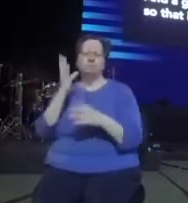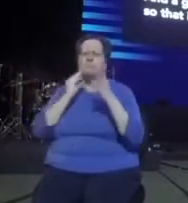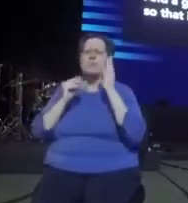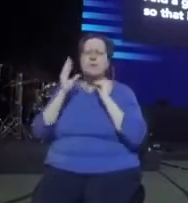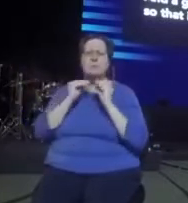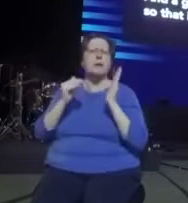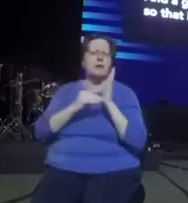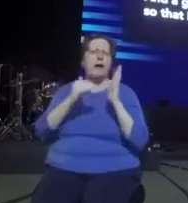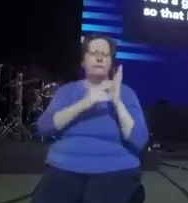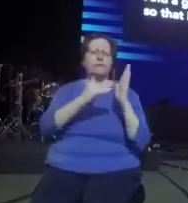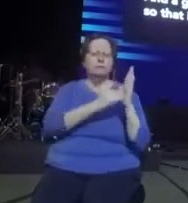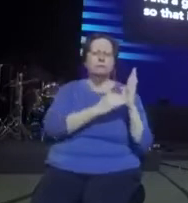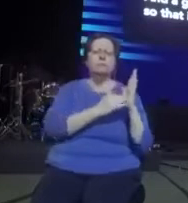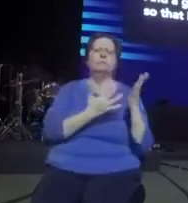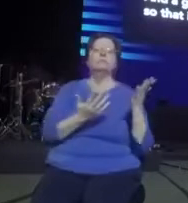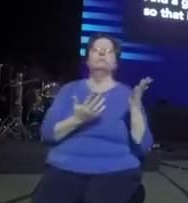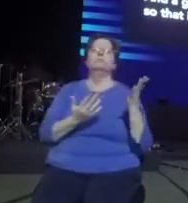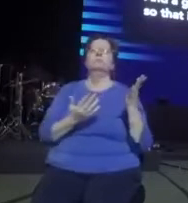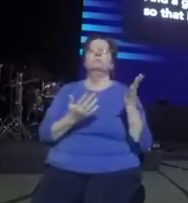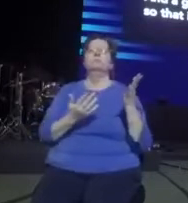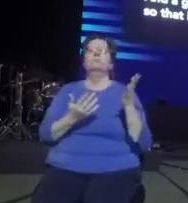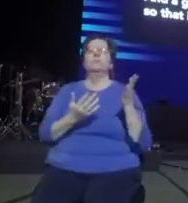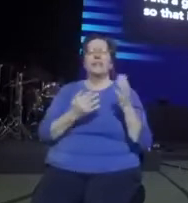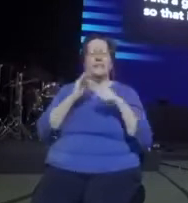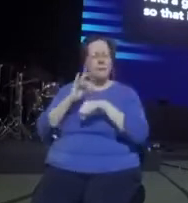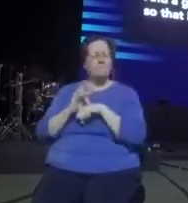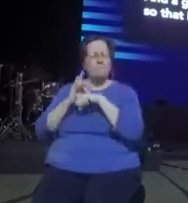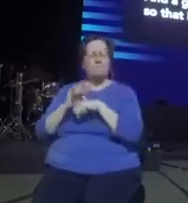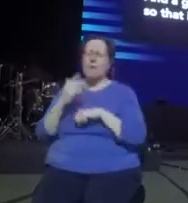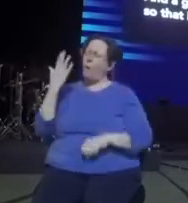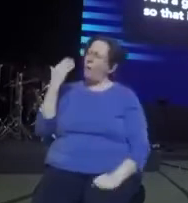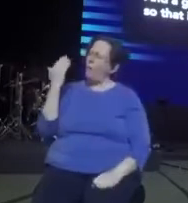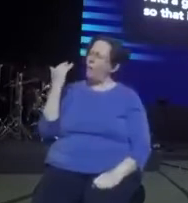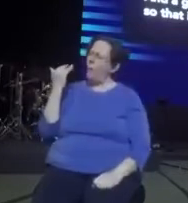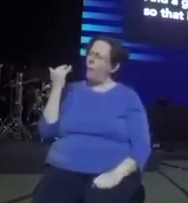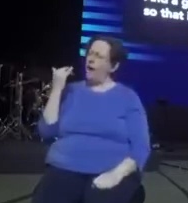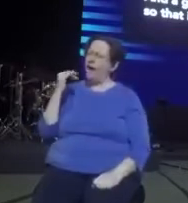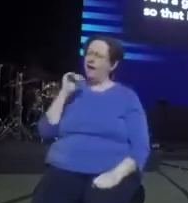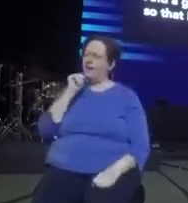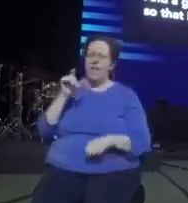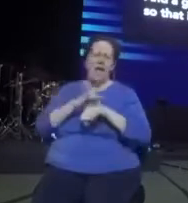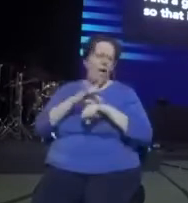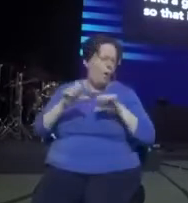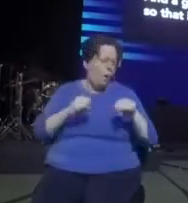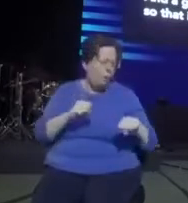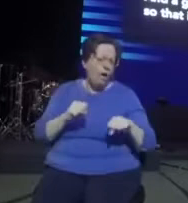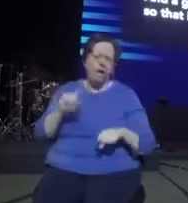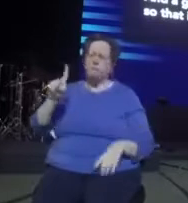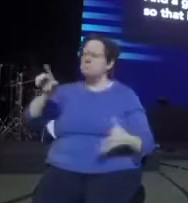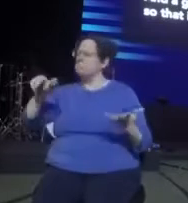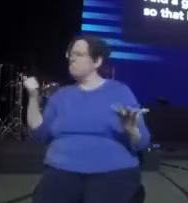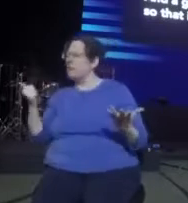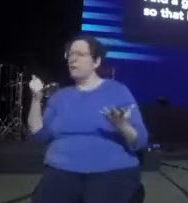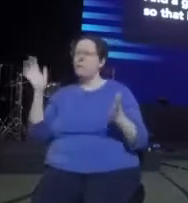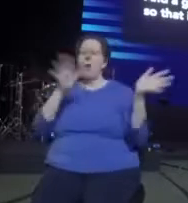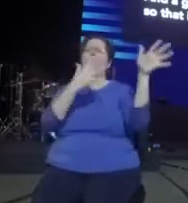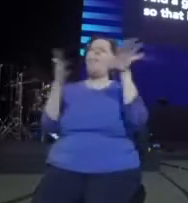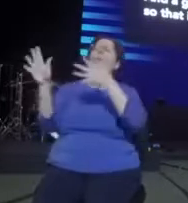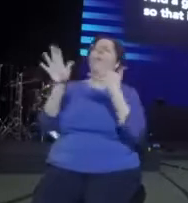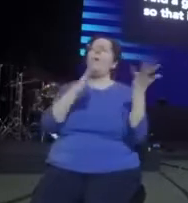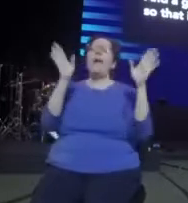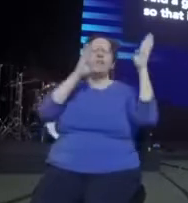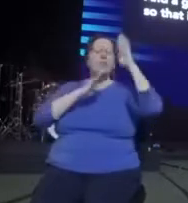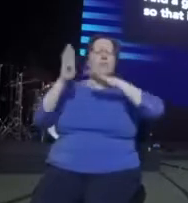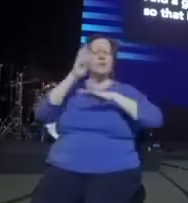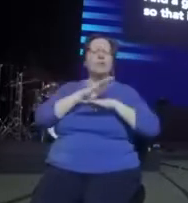common. And when I was just meditating that, why isn't it an earthquake or some other thing besides a windstorm with